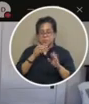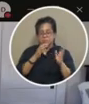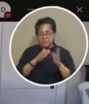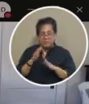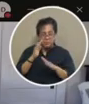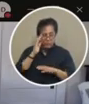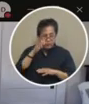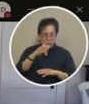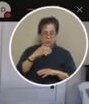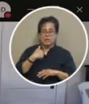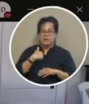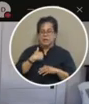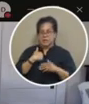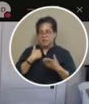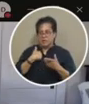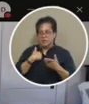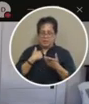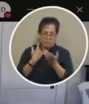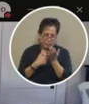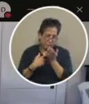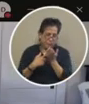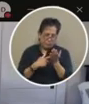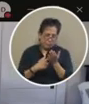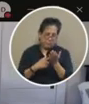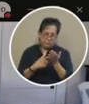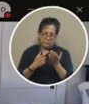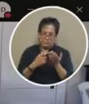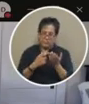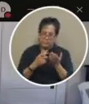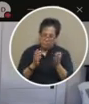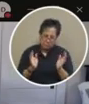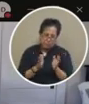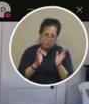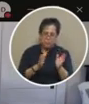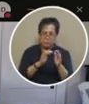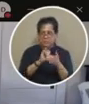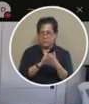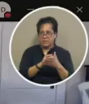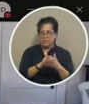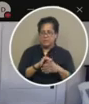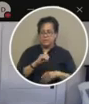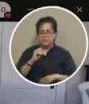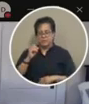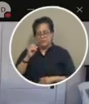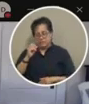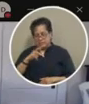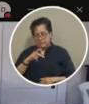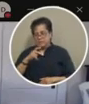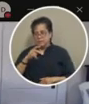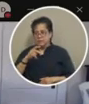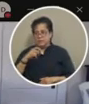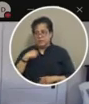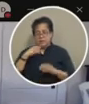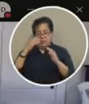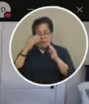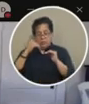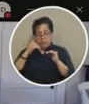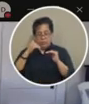future, because we went out and promoted these heavily. So I absolutely agree with you, Representative. What I will tell you that I hope can give you a little